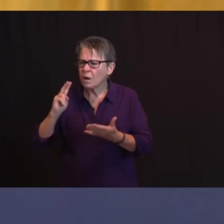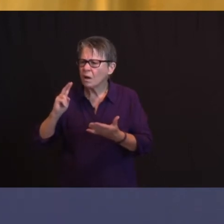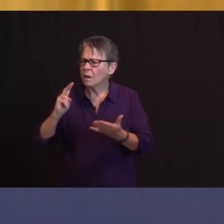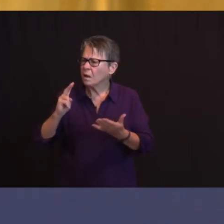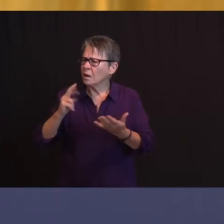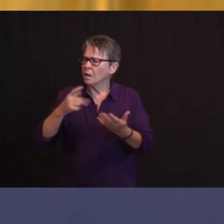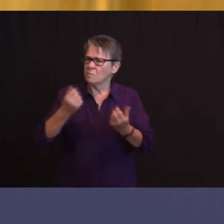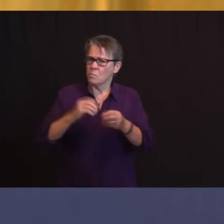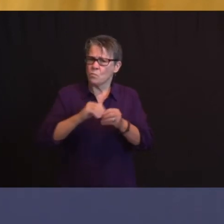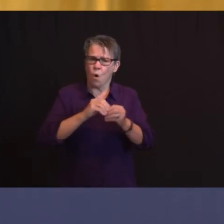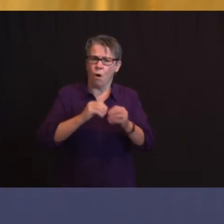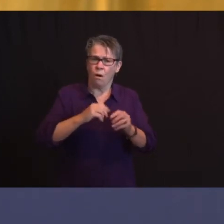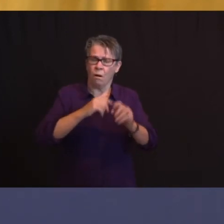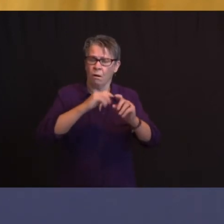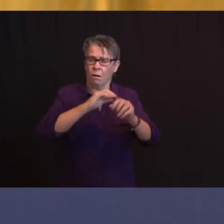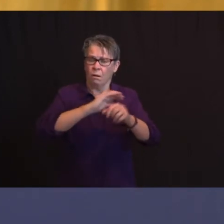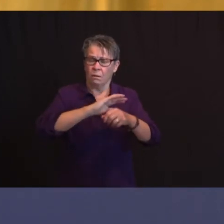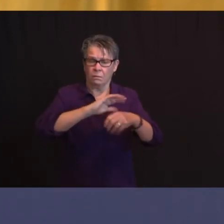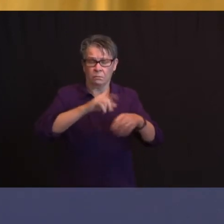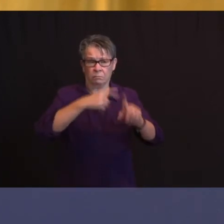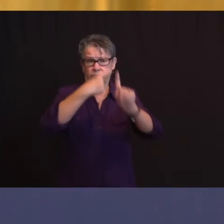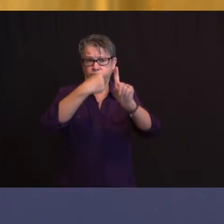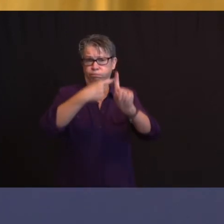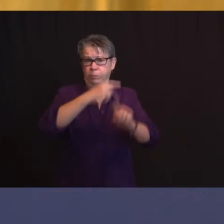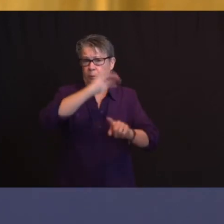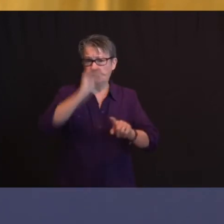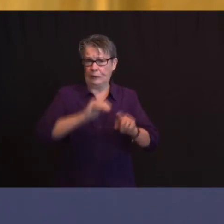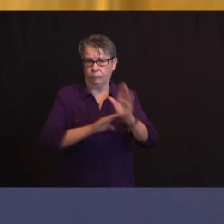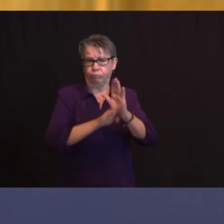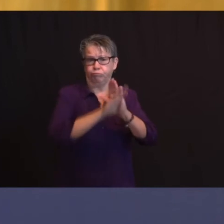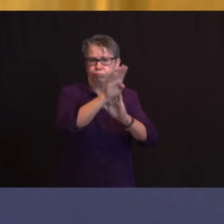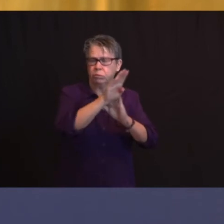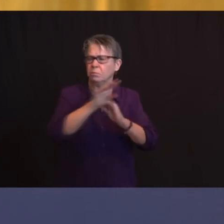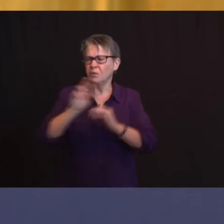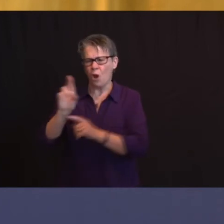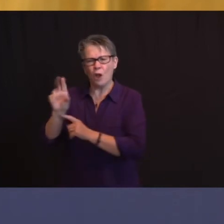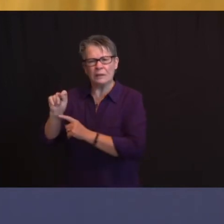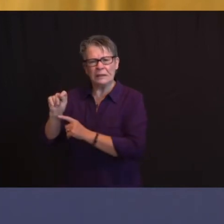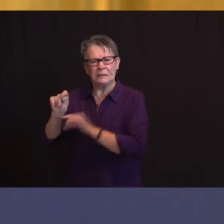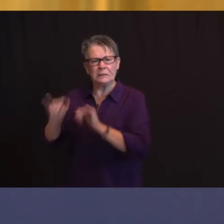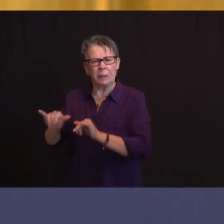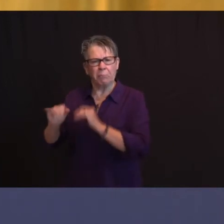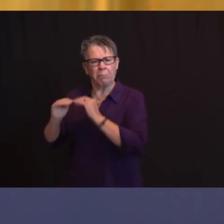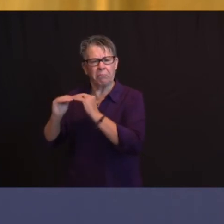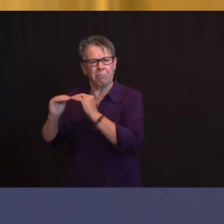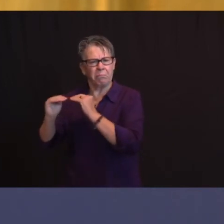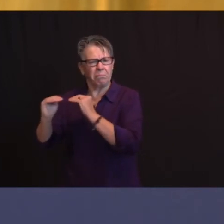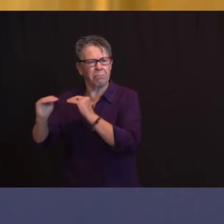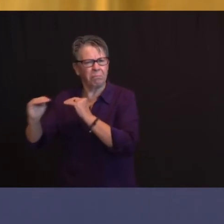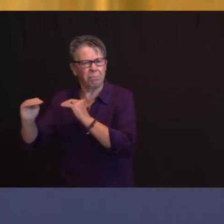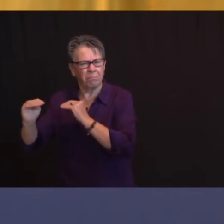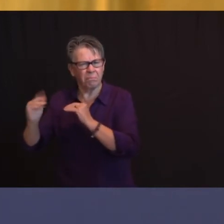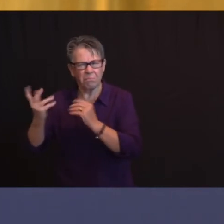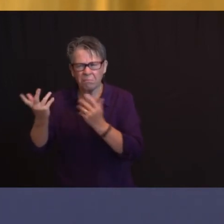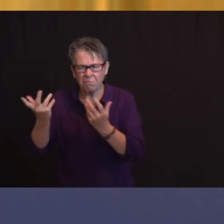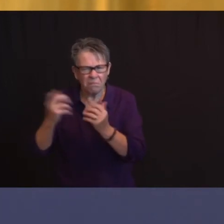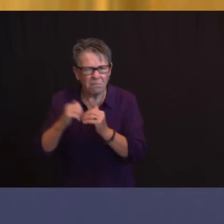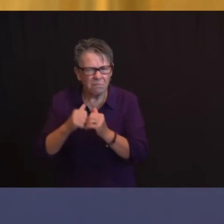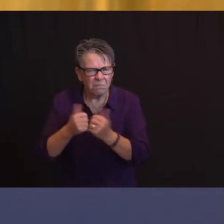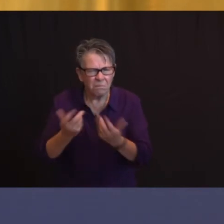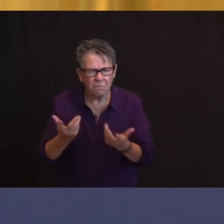of the formula, or is there some other possible explanation? How many of the cases that we've added are outdated, and is it possible to highlight